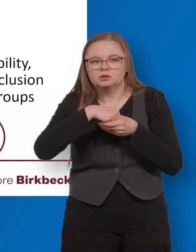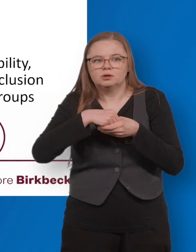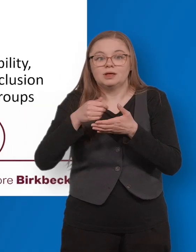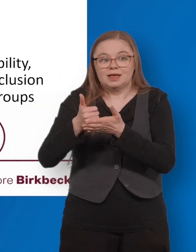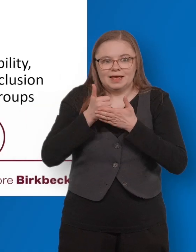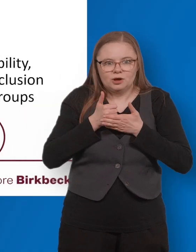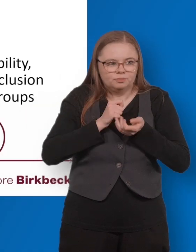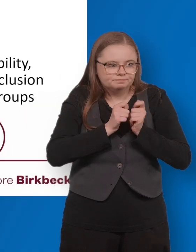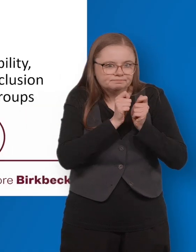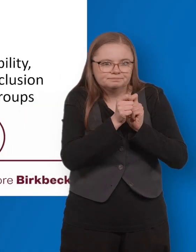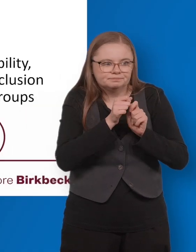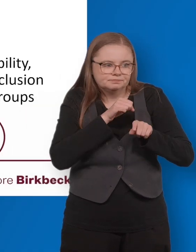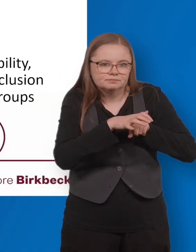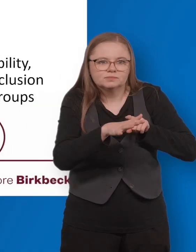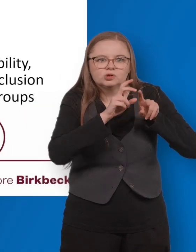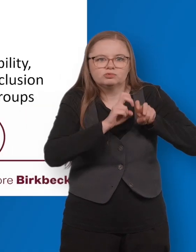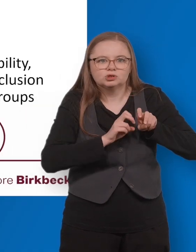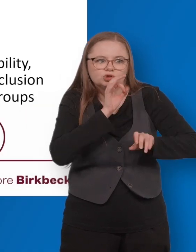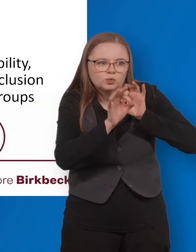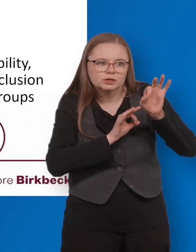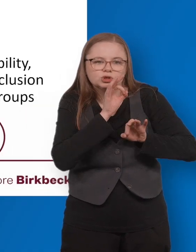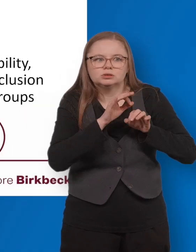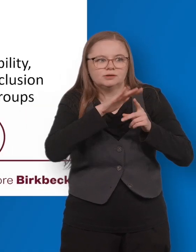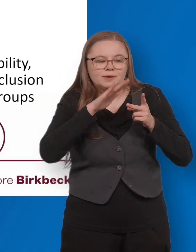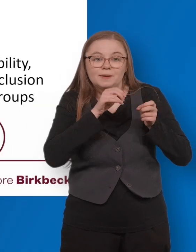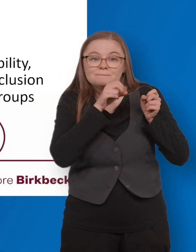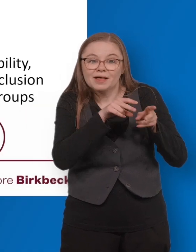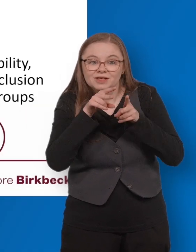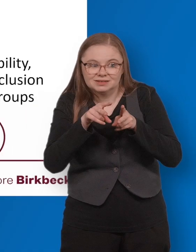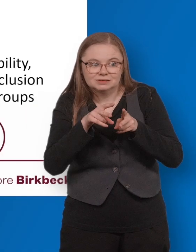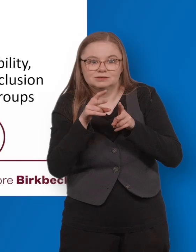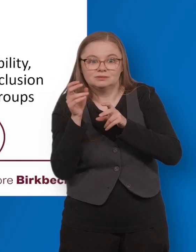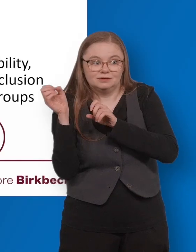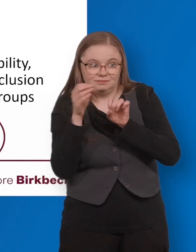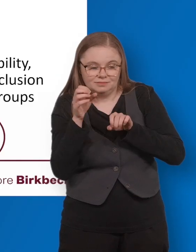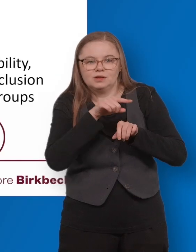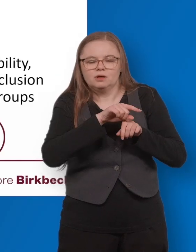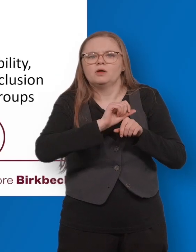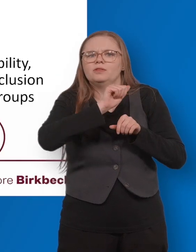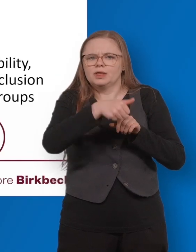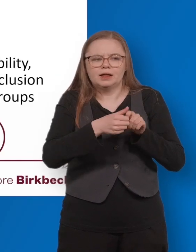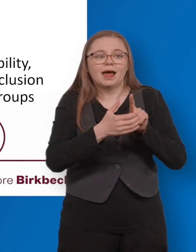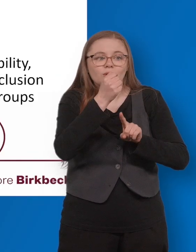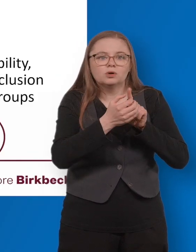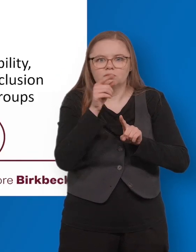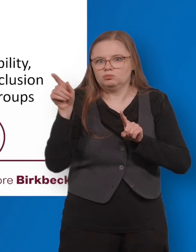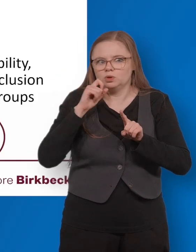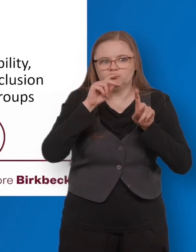the research questions, to shape the methods, and then to review the outcomes.